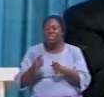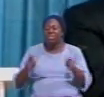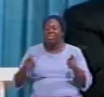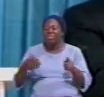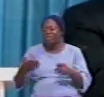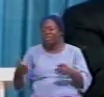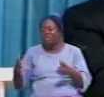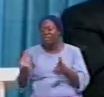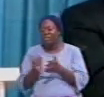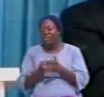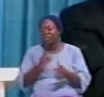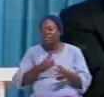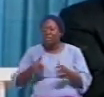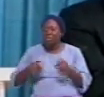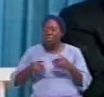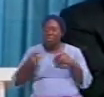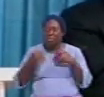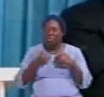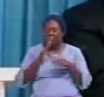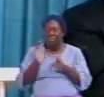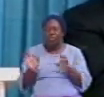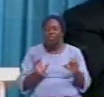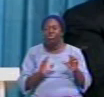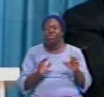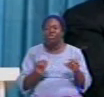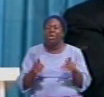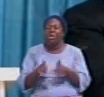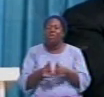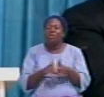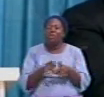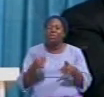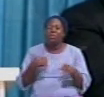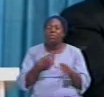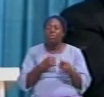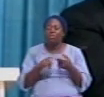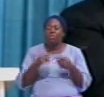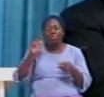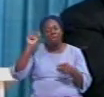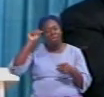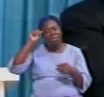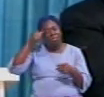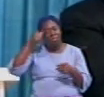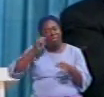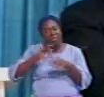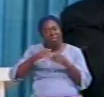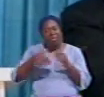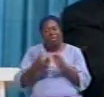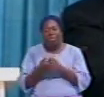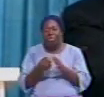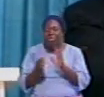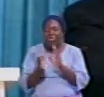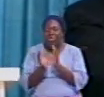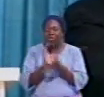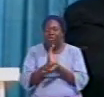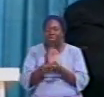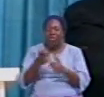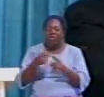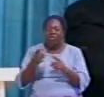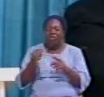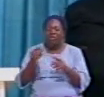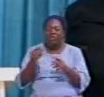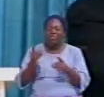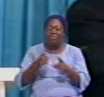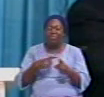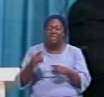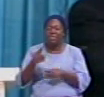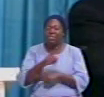things that the Lord has been doing. Also want to remind all the converts from the first day